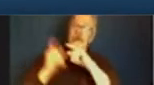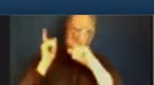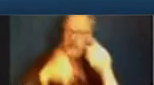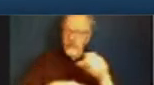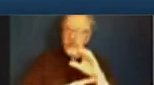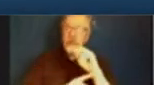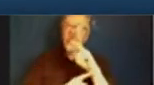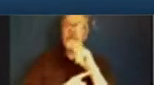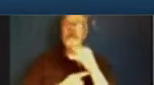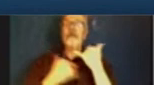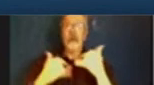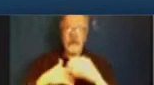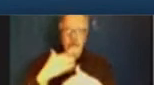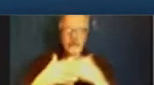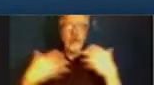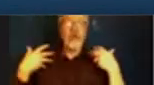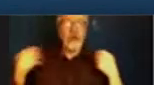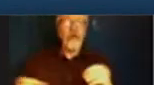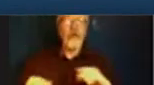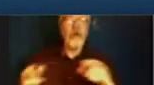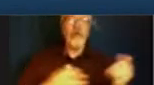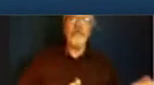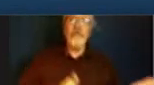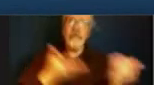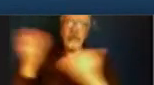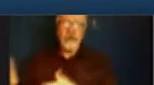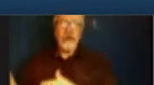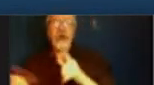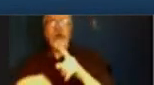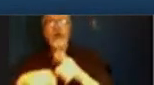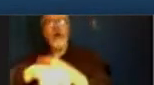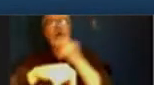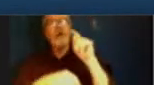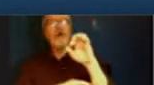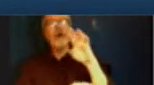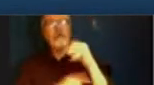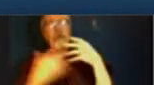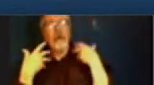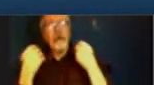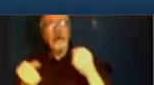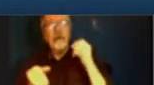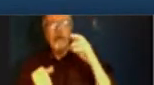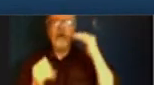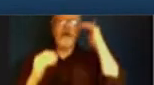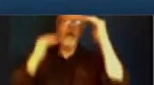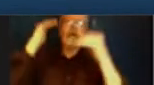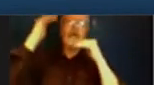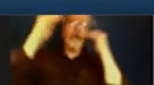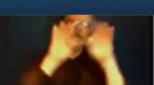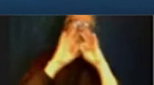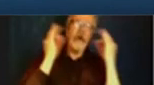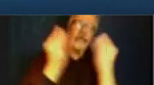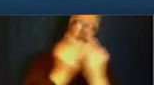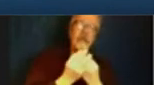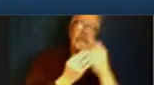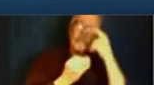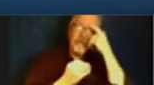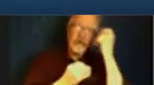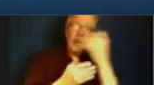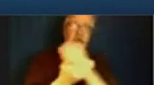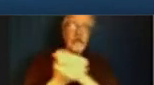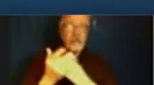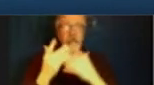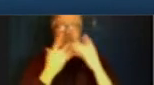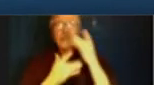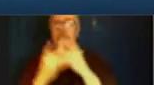homes or long-term care homes, but they can't get put into these homes because they're dealing with the same staffing shortages. They say they need the